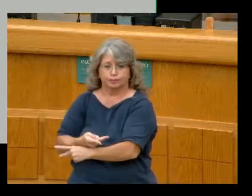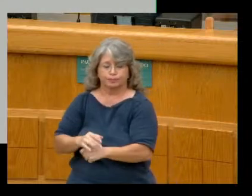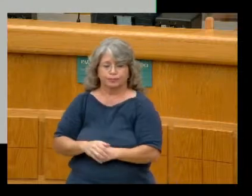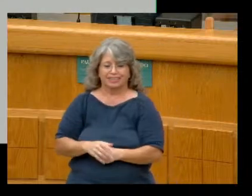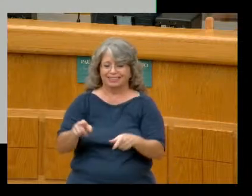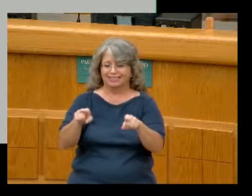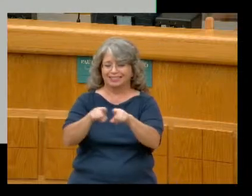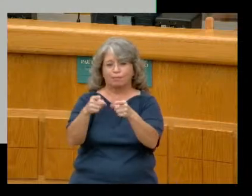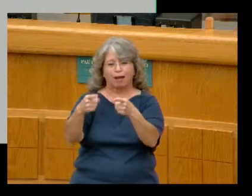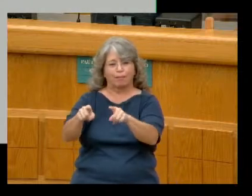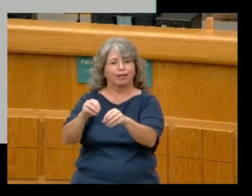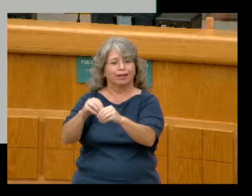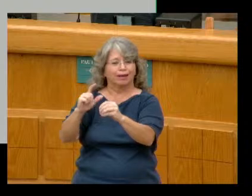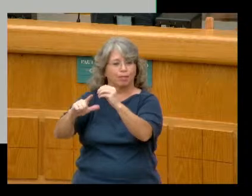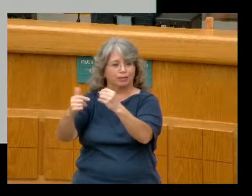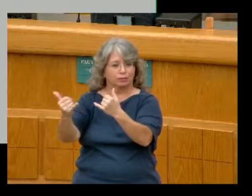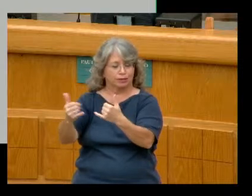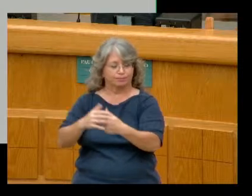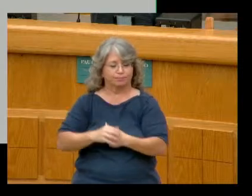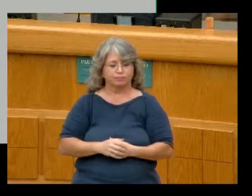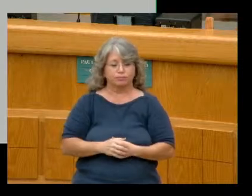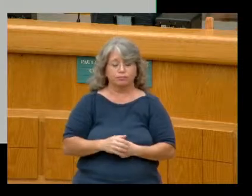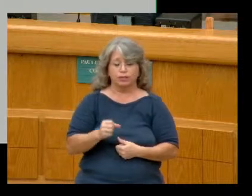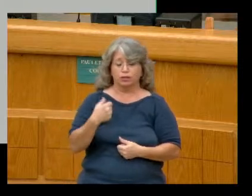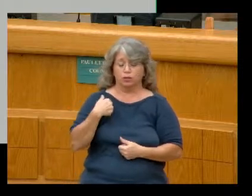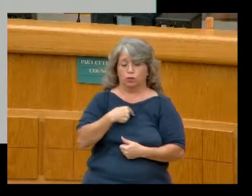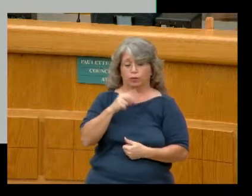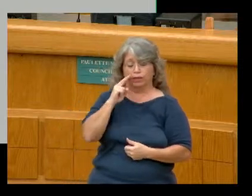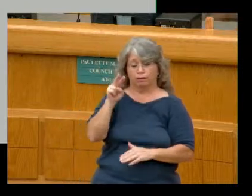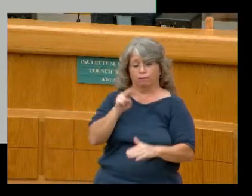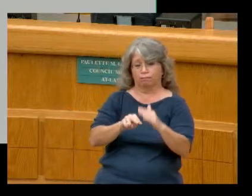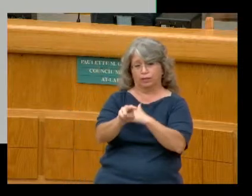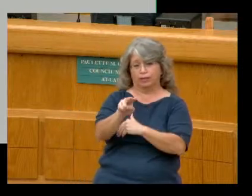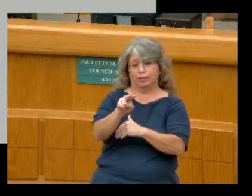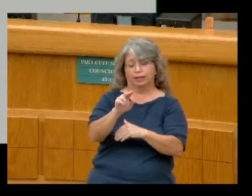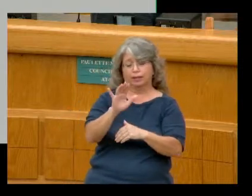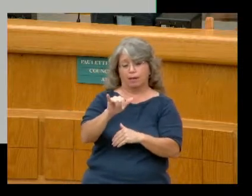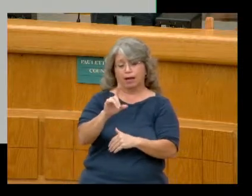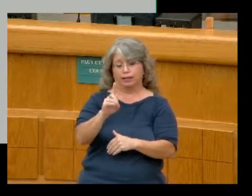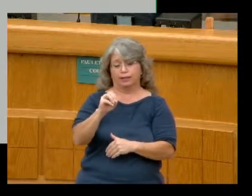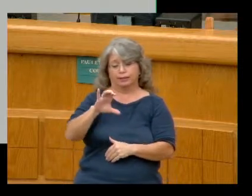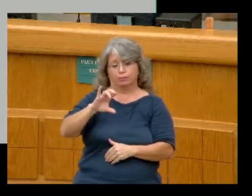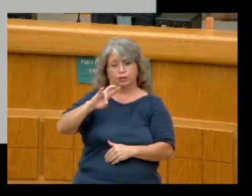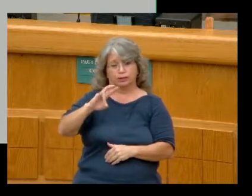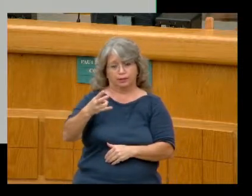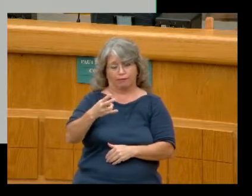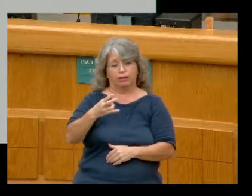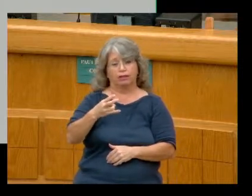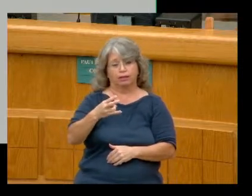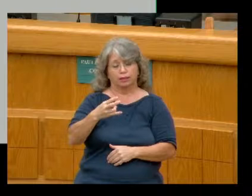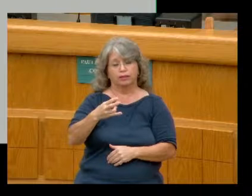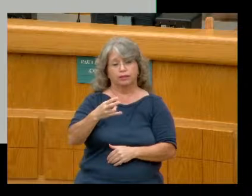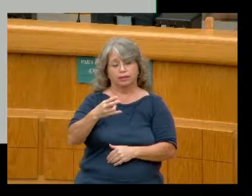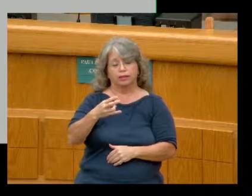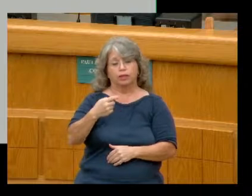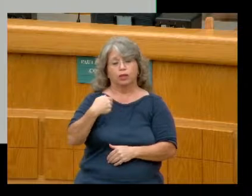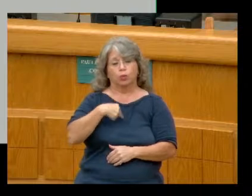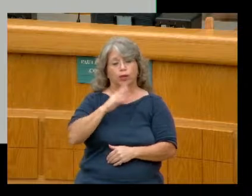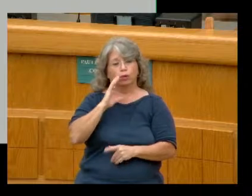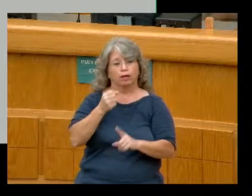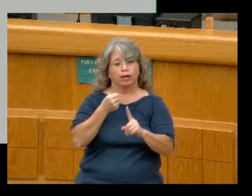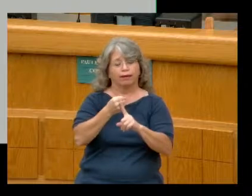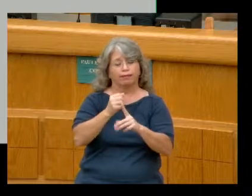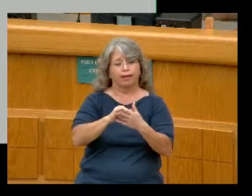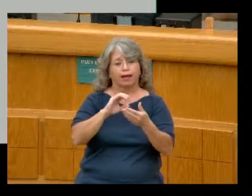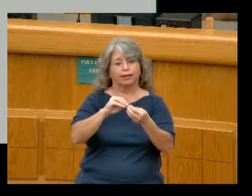is that by about December 7th, we'll be triggering the statewide rule where when 15% of patients in